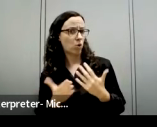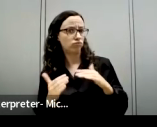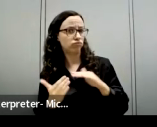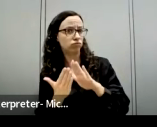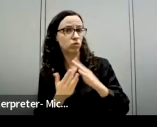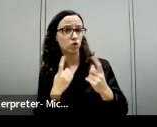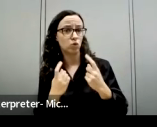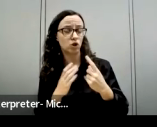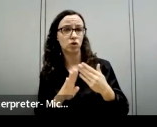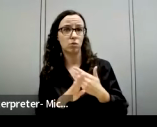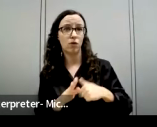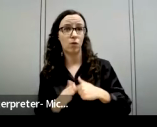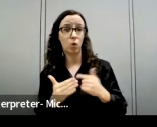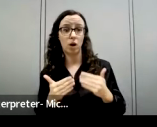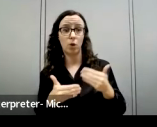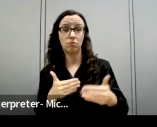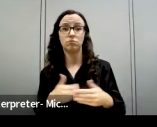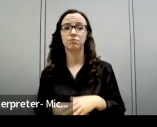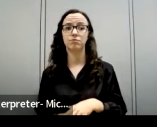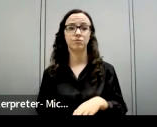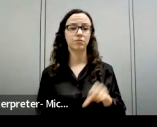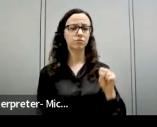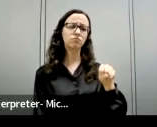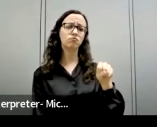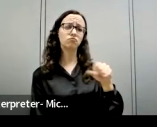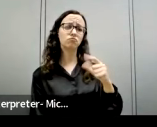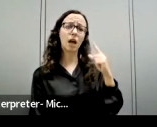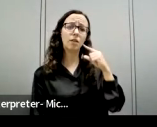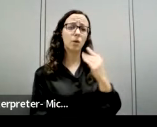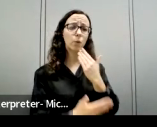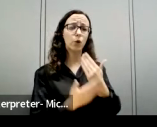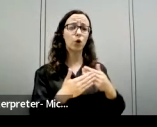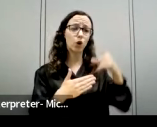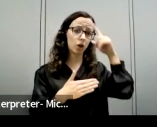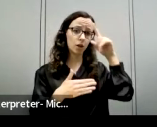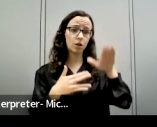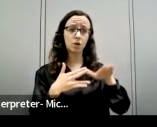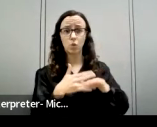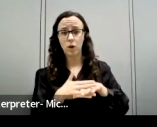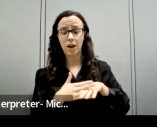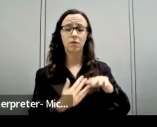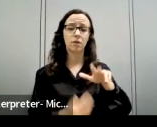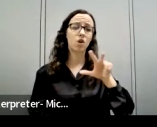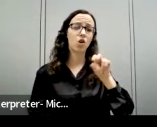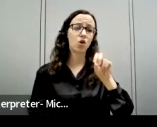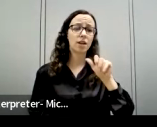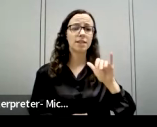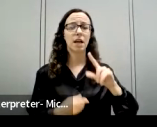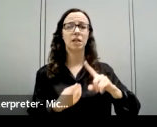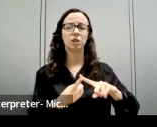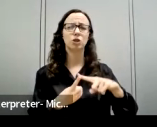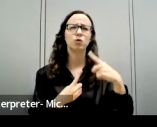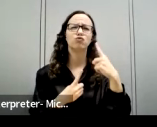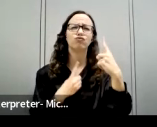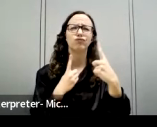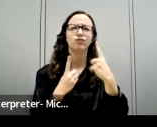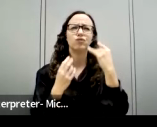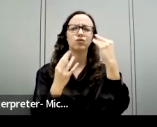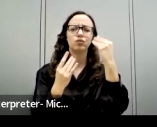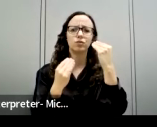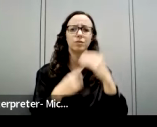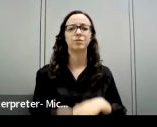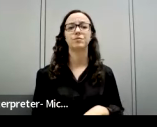collections. Yeah, I think a good little mental break would be nice. 30 seconds to kind of take all that in. Yeah,